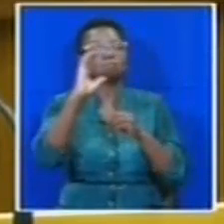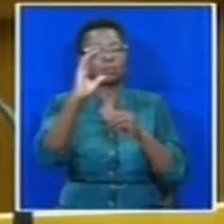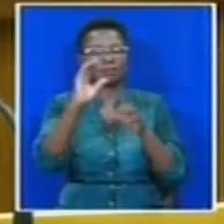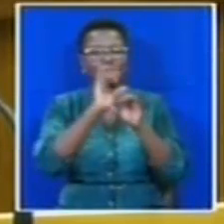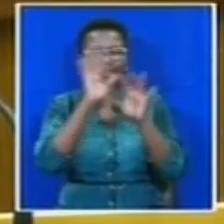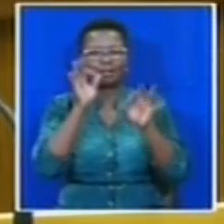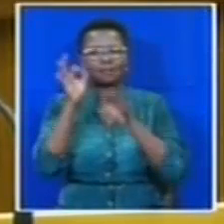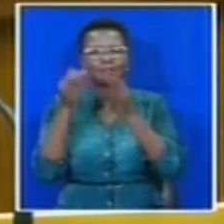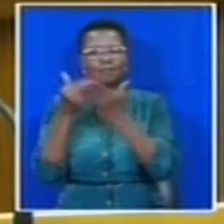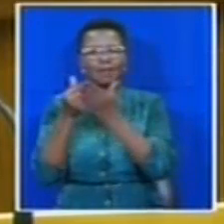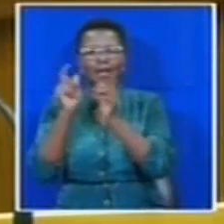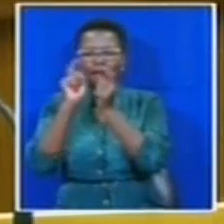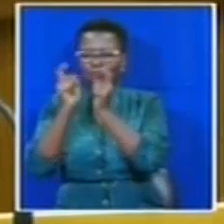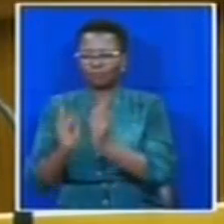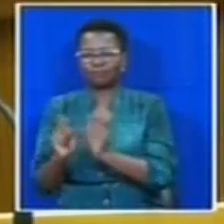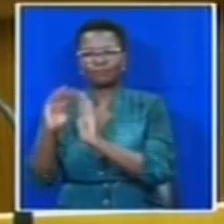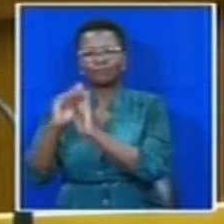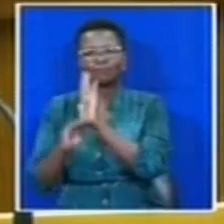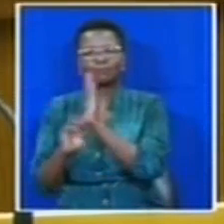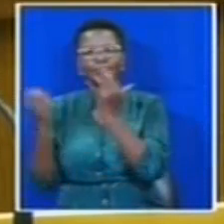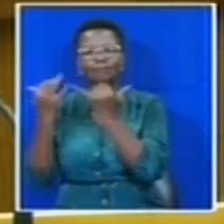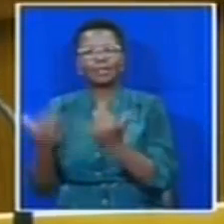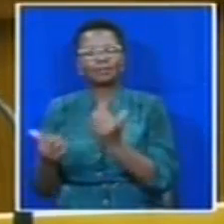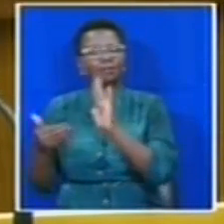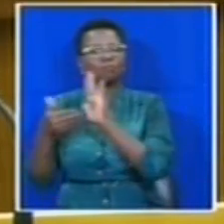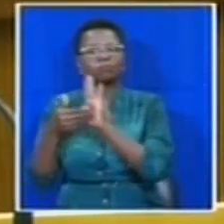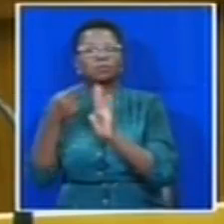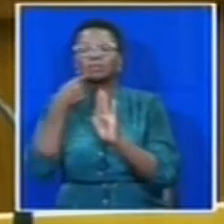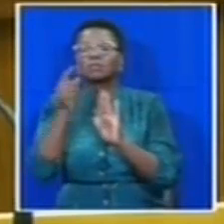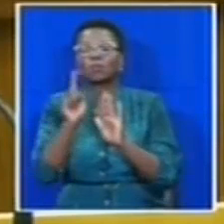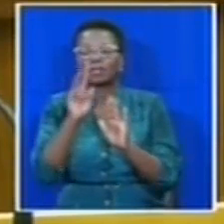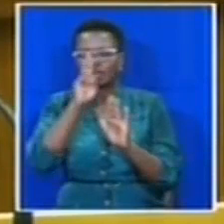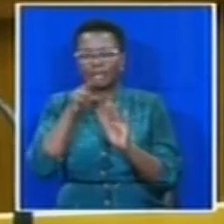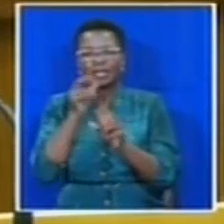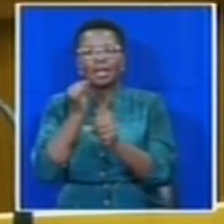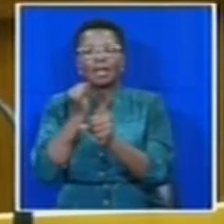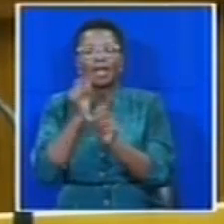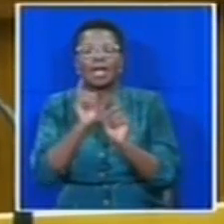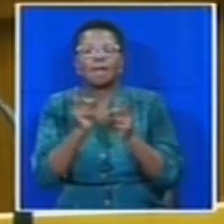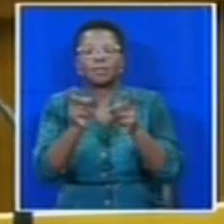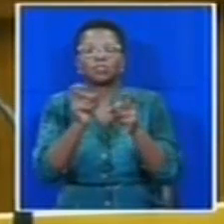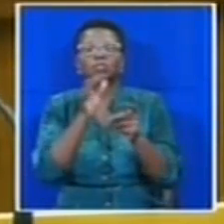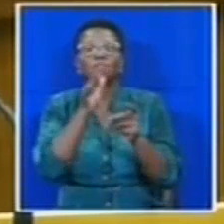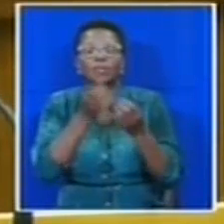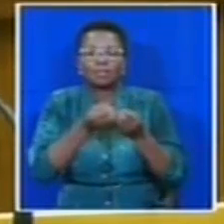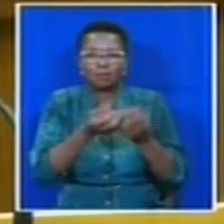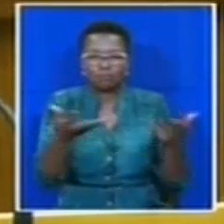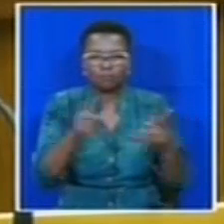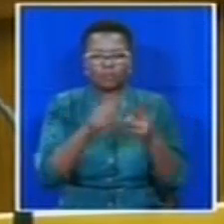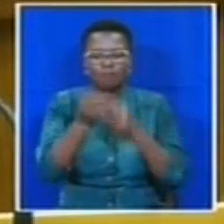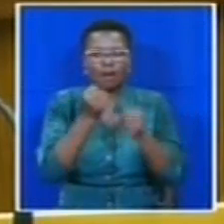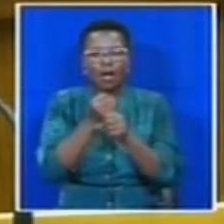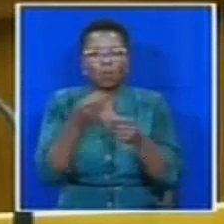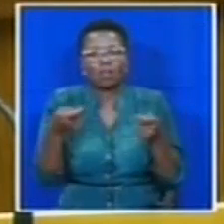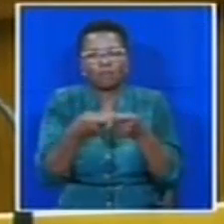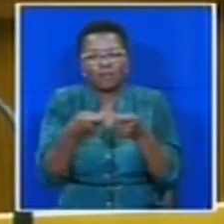in the adjustments appropriation. The adjustments include provision for emergency water supplies and animal feed, and